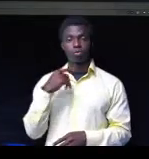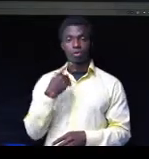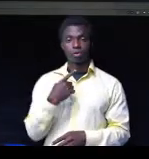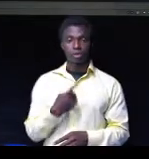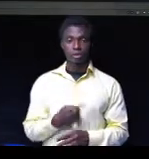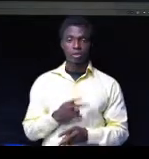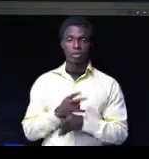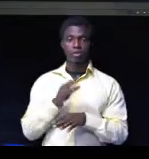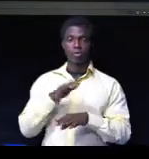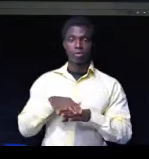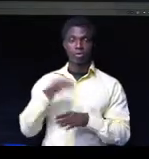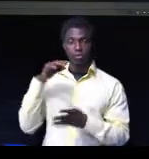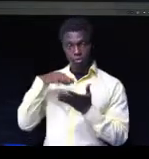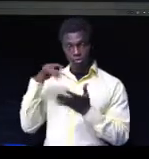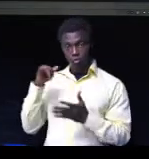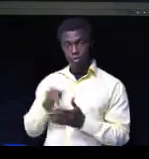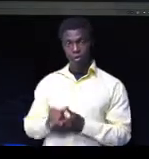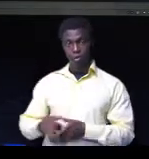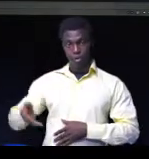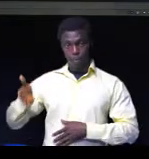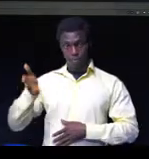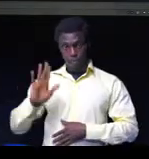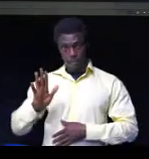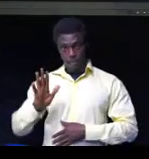Uncle Popo says, keep on studying. Bye.